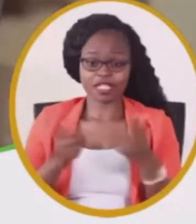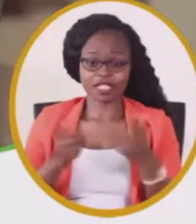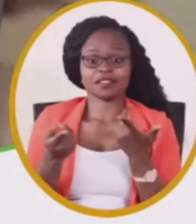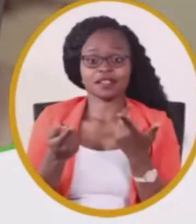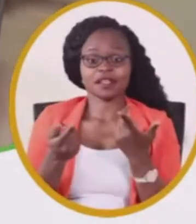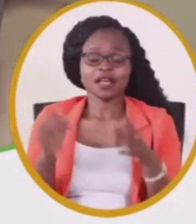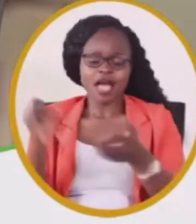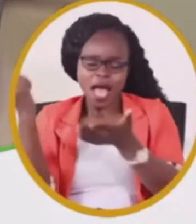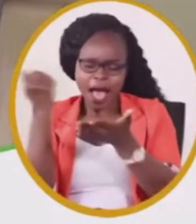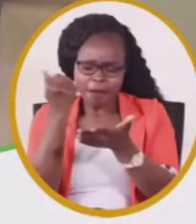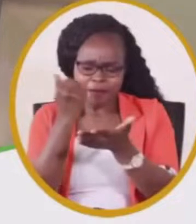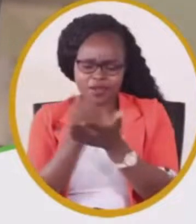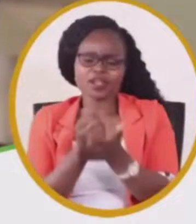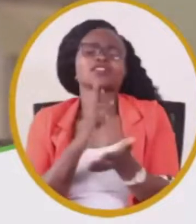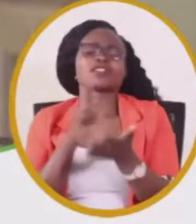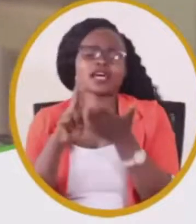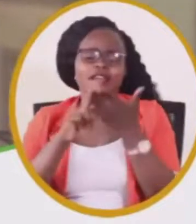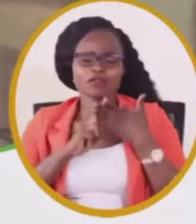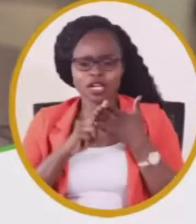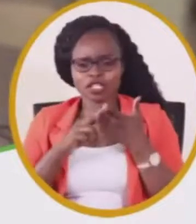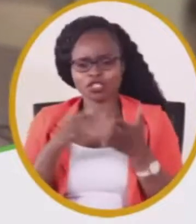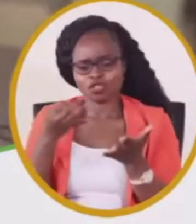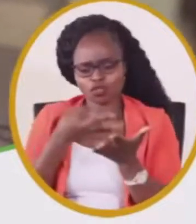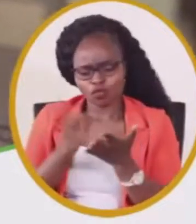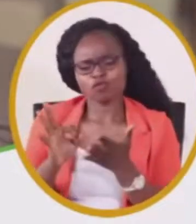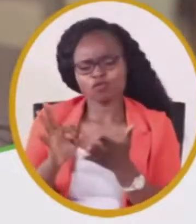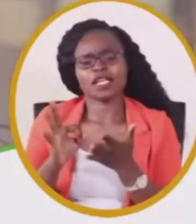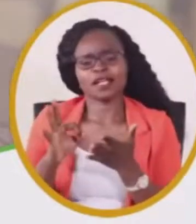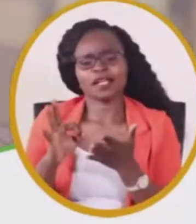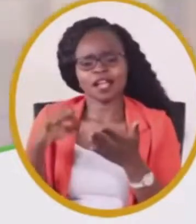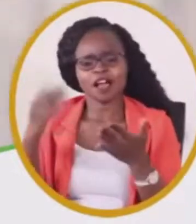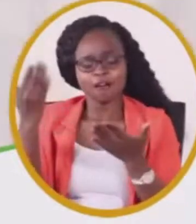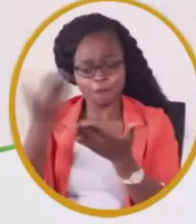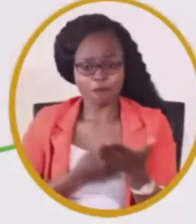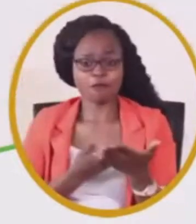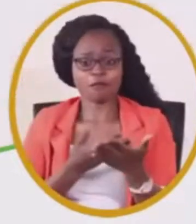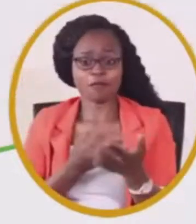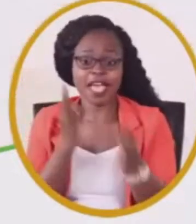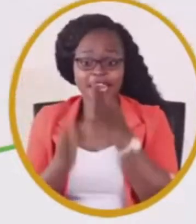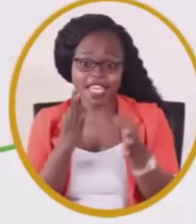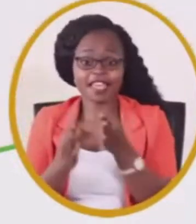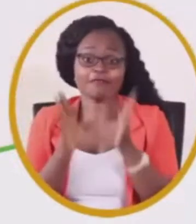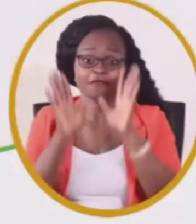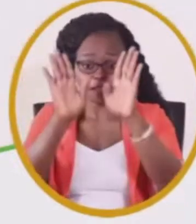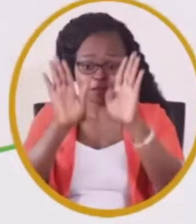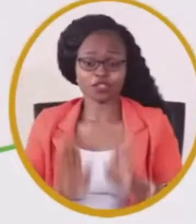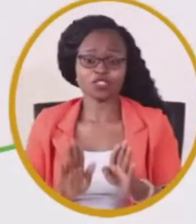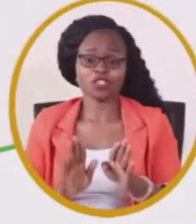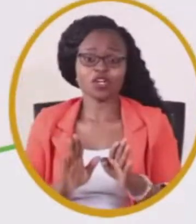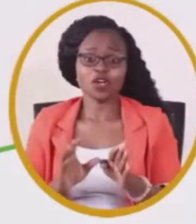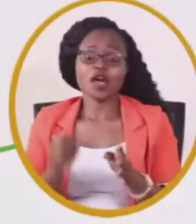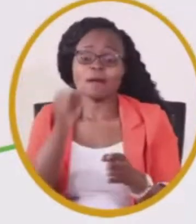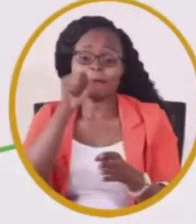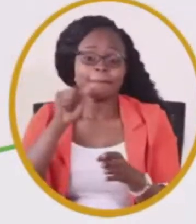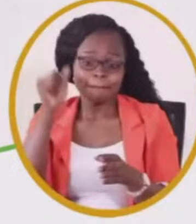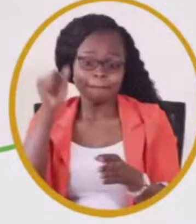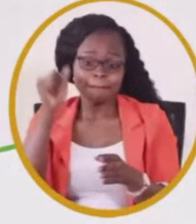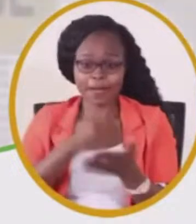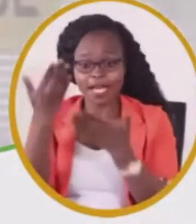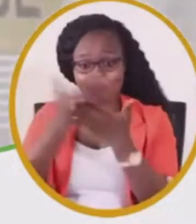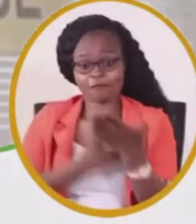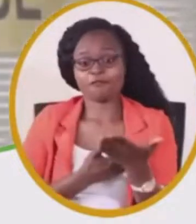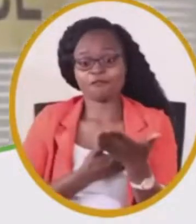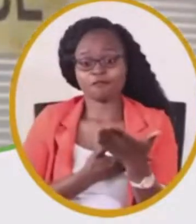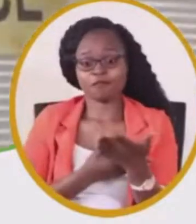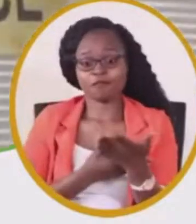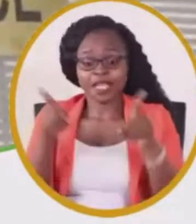Applicants are required to fill an exemption application form and, if they deem it necessary, a confidentiality claim form.